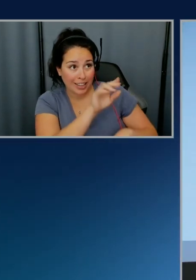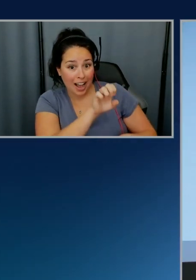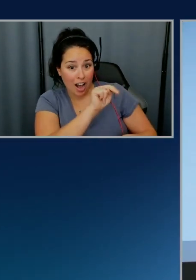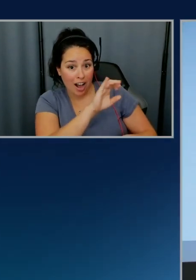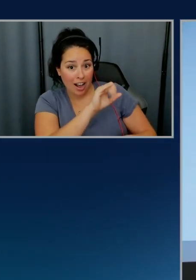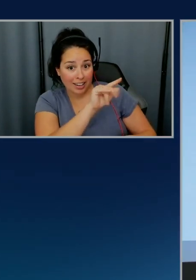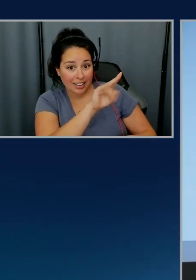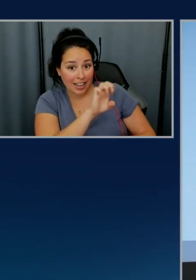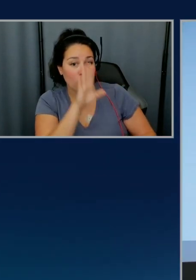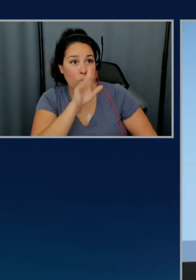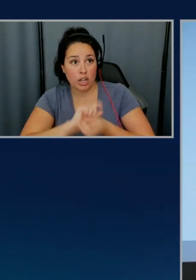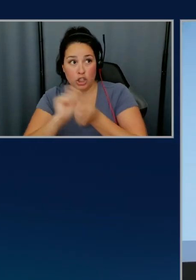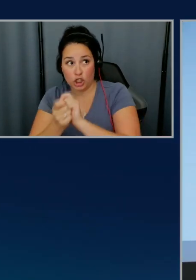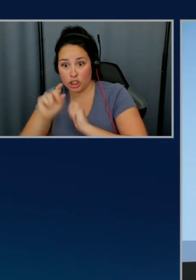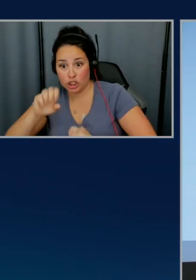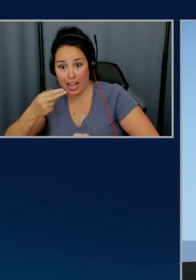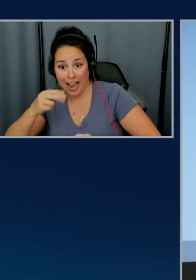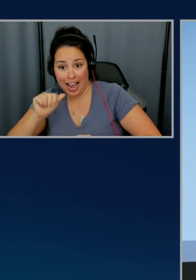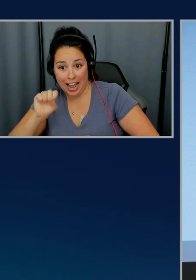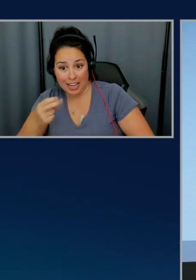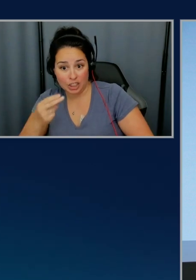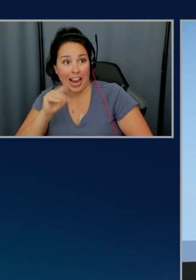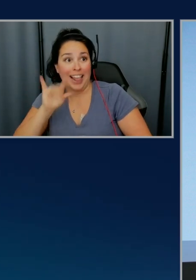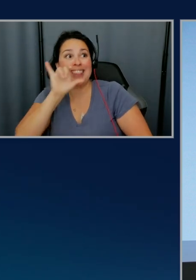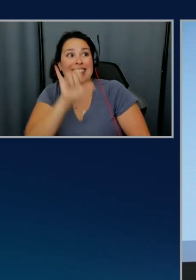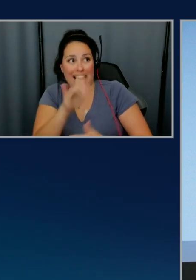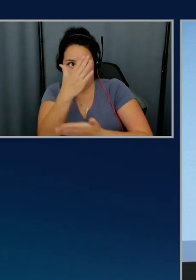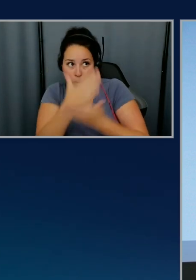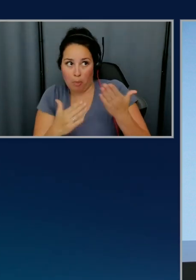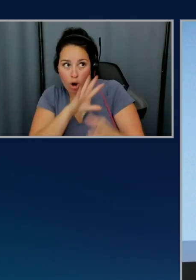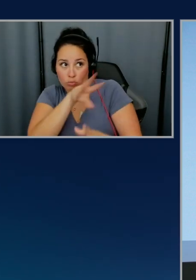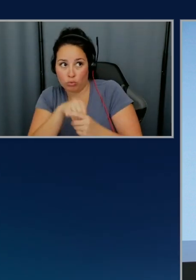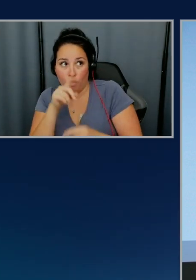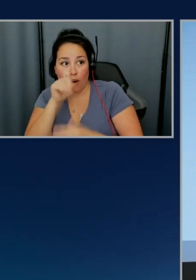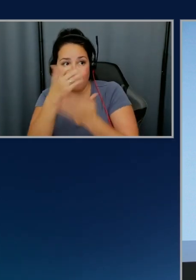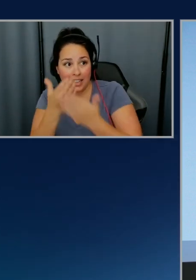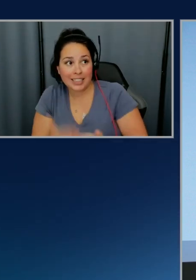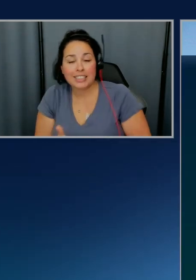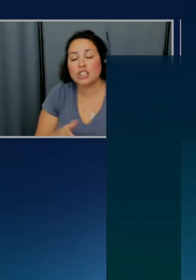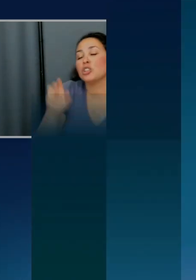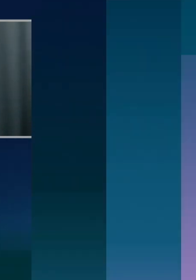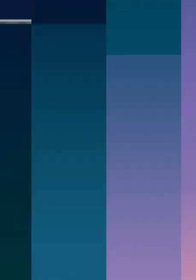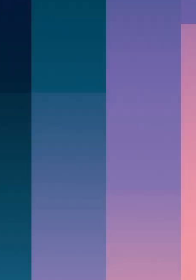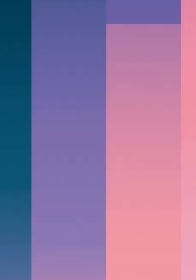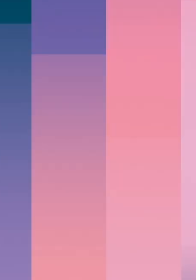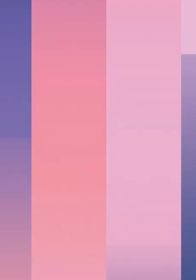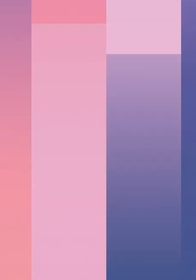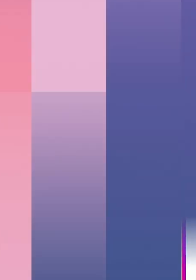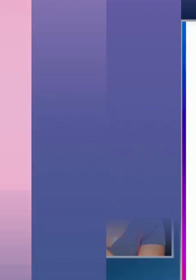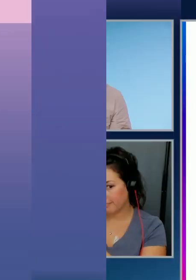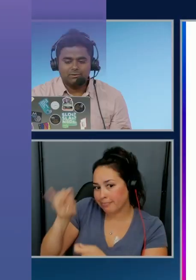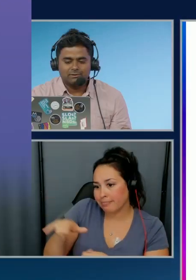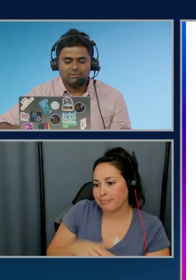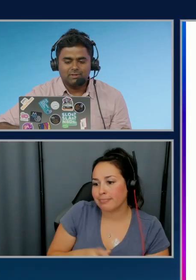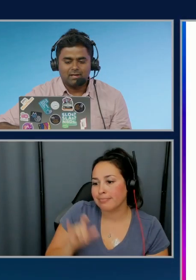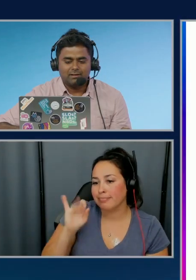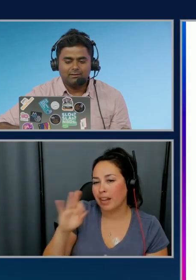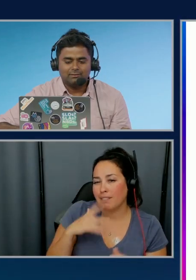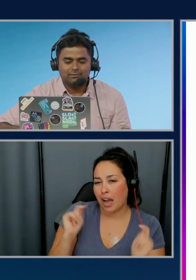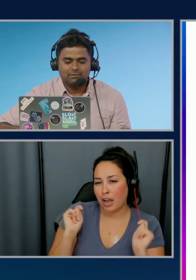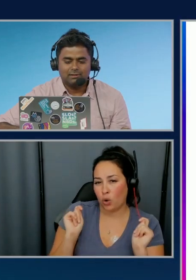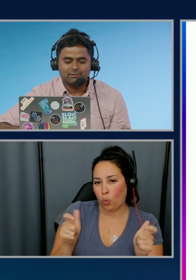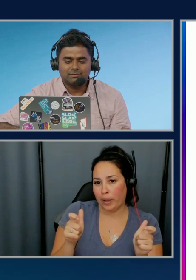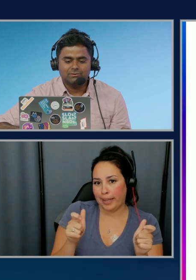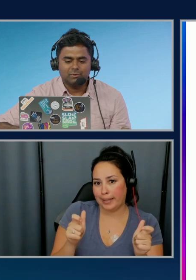hash, and that's part of the validation. Exactly. So if I quickly scroll to the